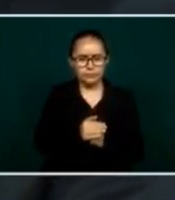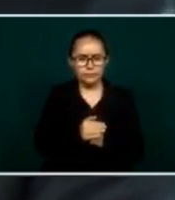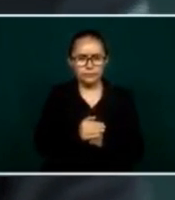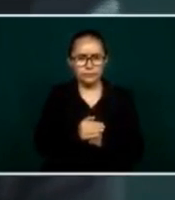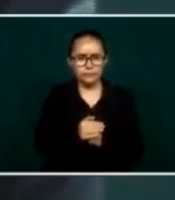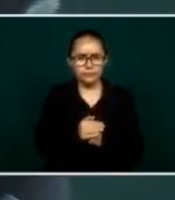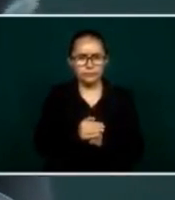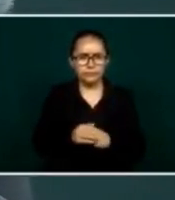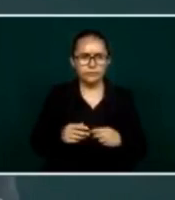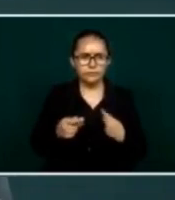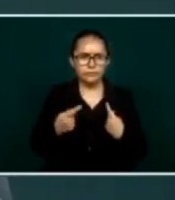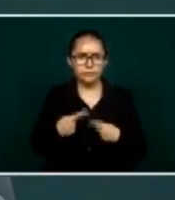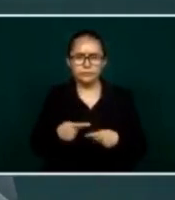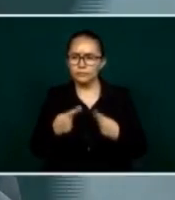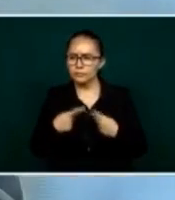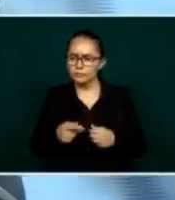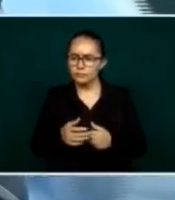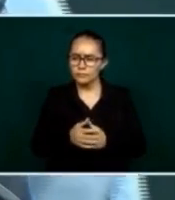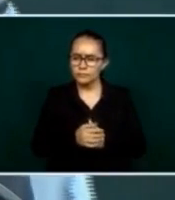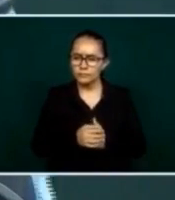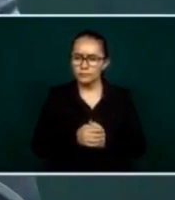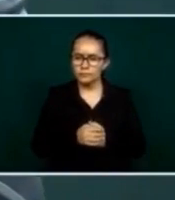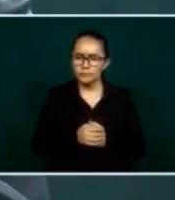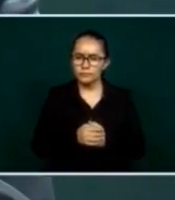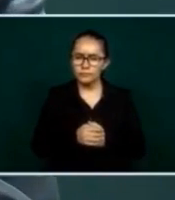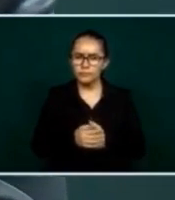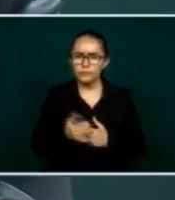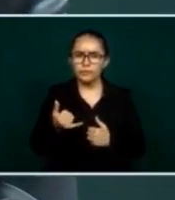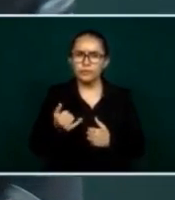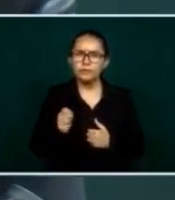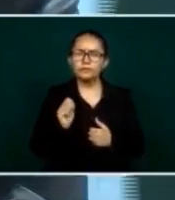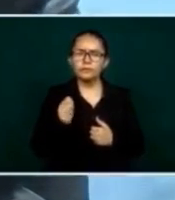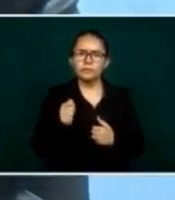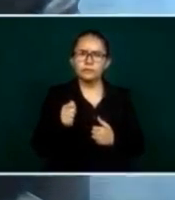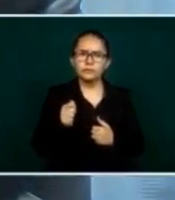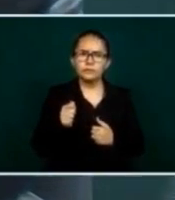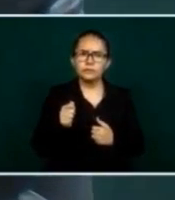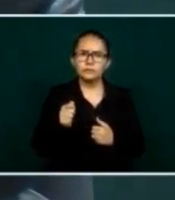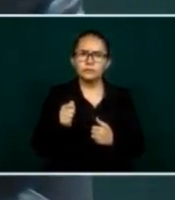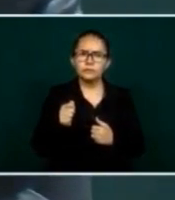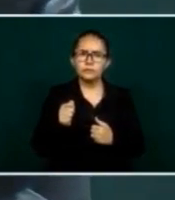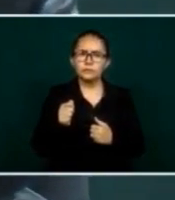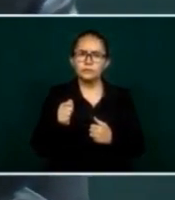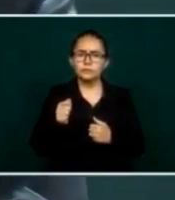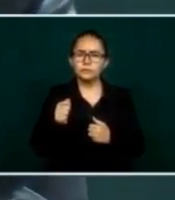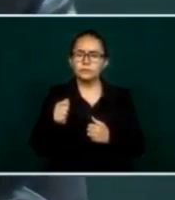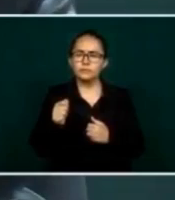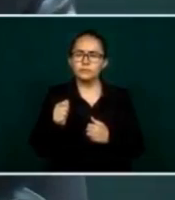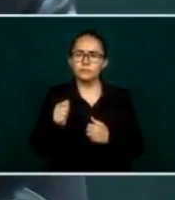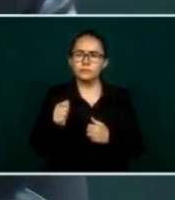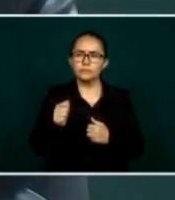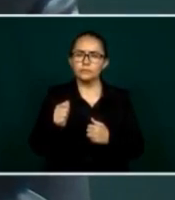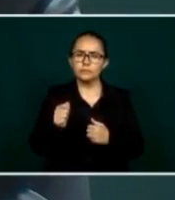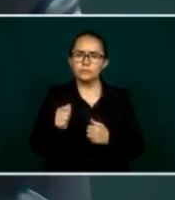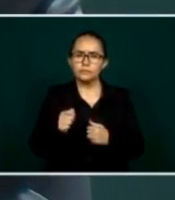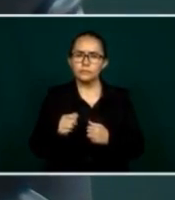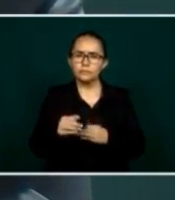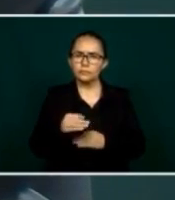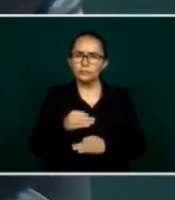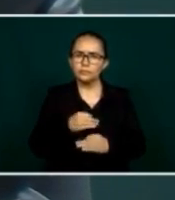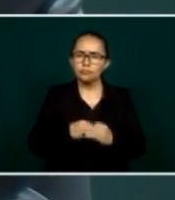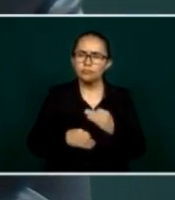which cause the origin of insecurity and violence. And with this,